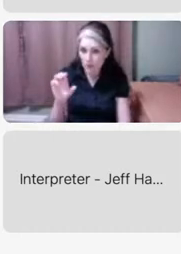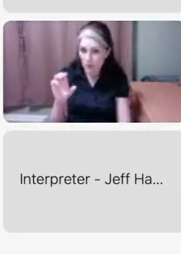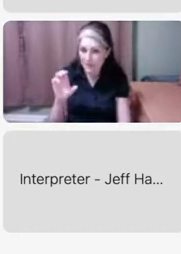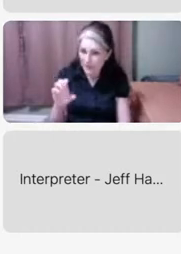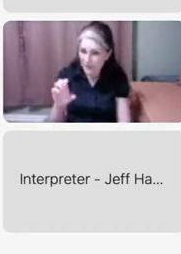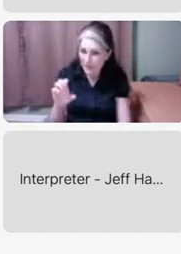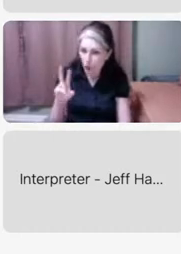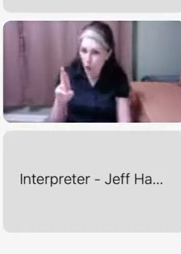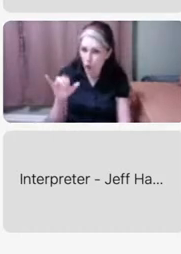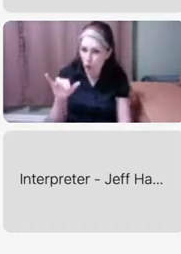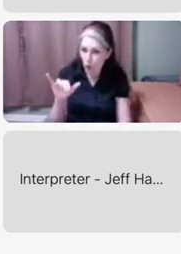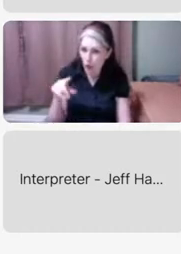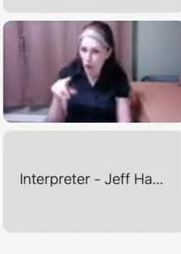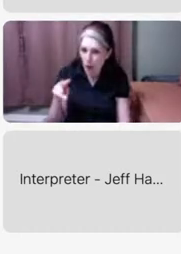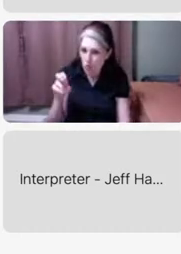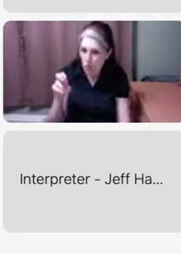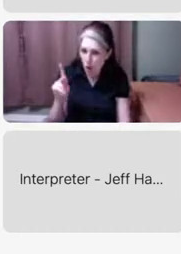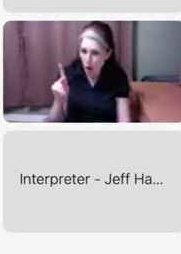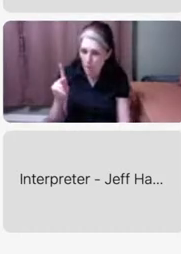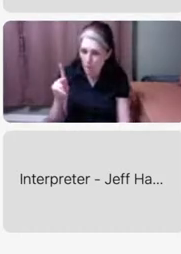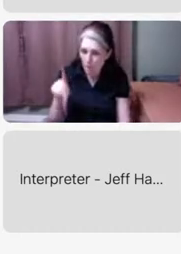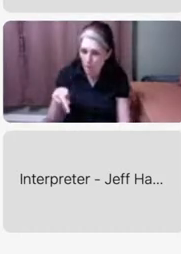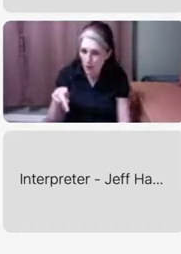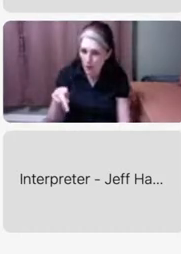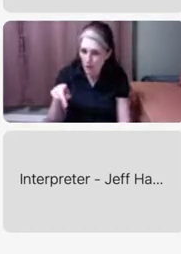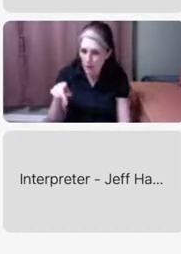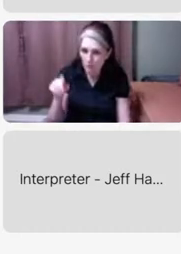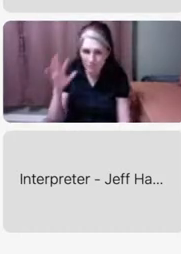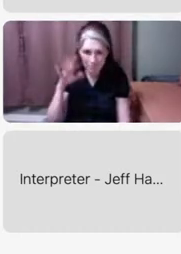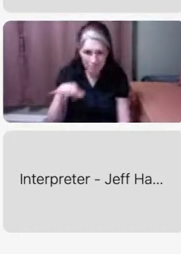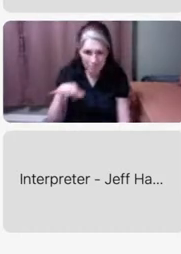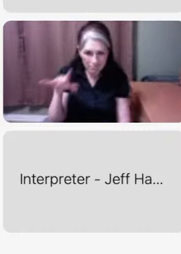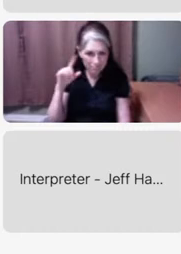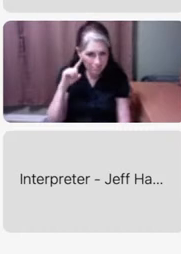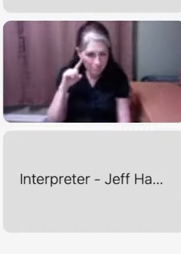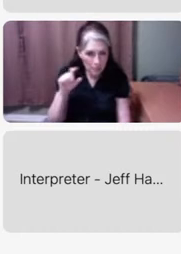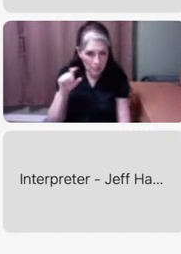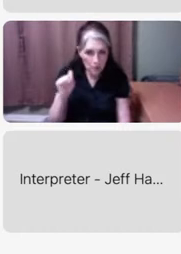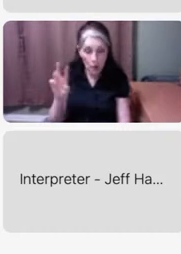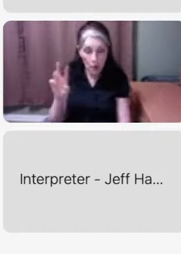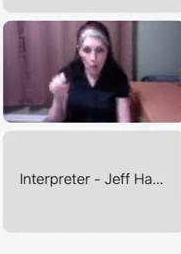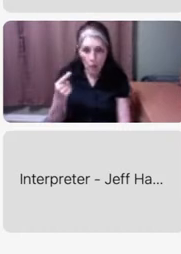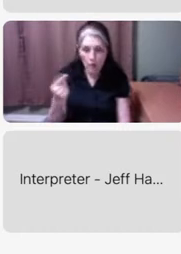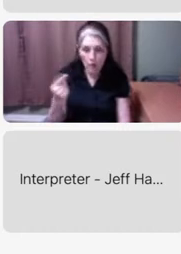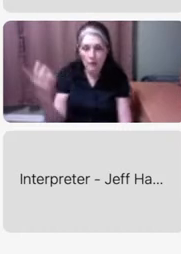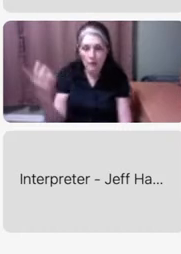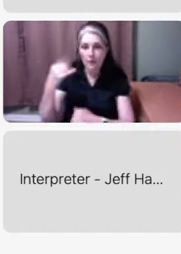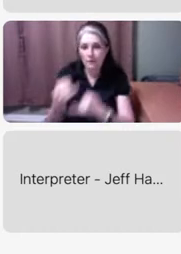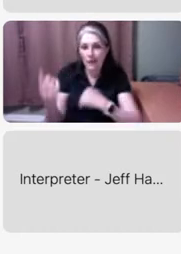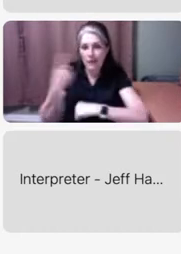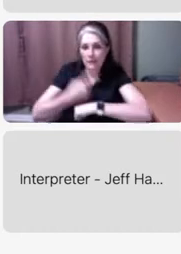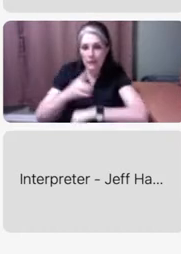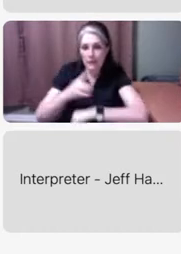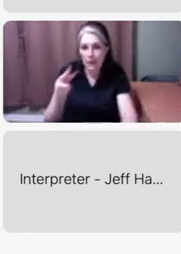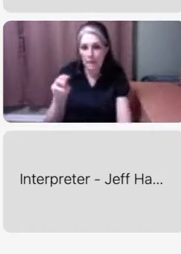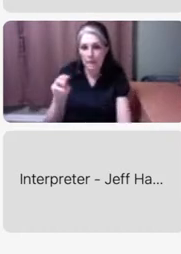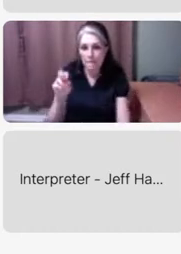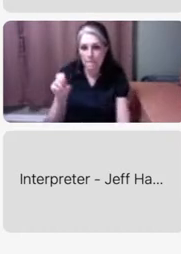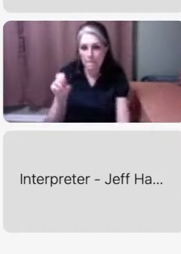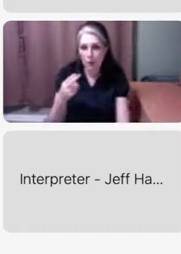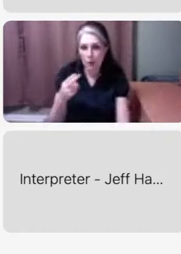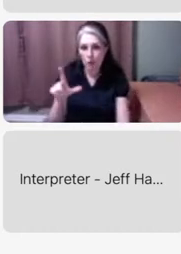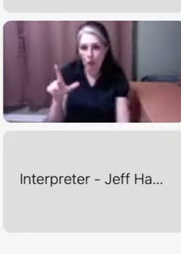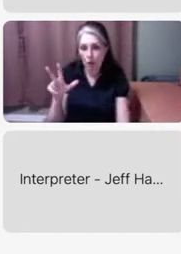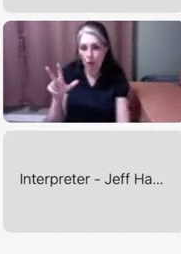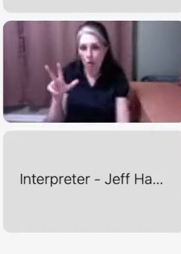and you can you can look it up i know there's a date on there that i think there was a deadline for march uh march 31st but i'm pretty sure we can squeeze